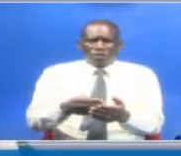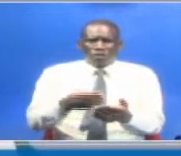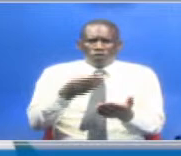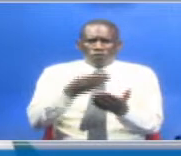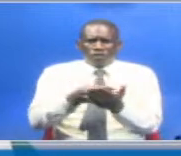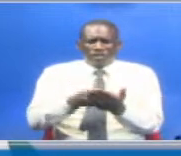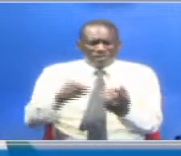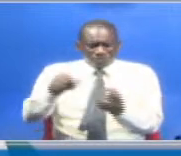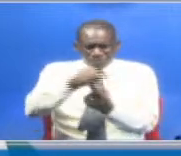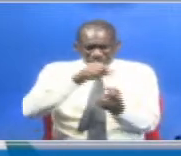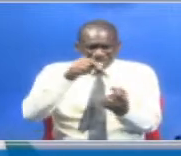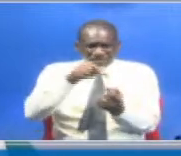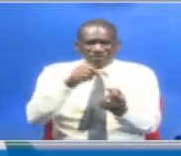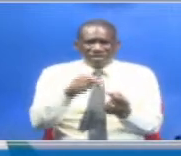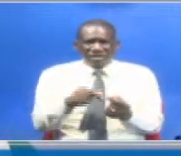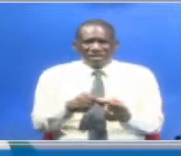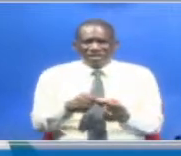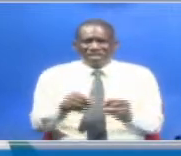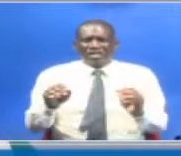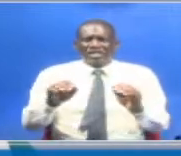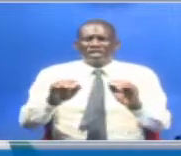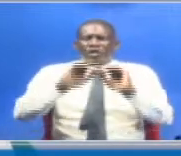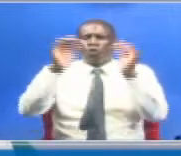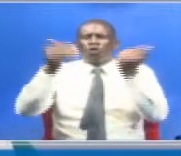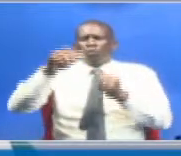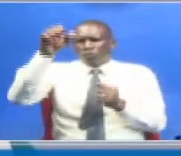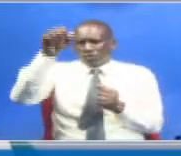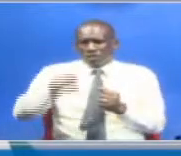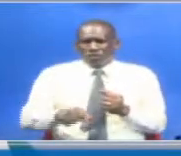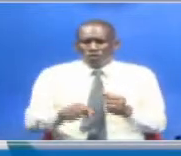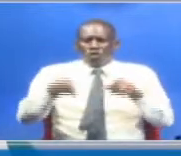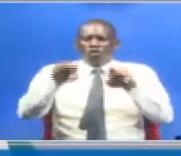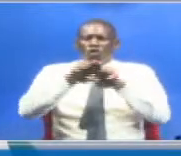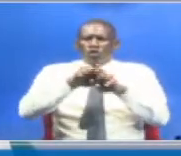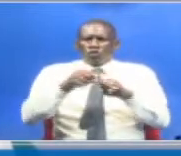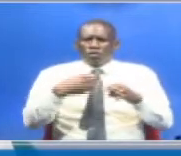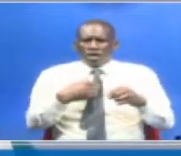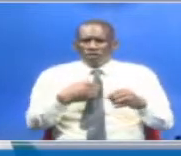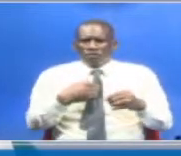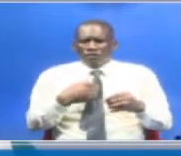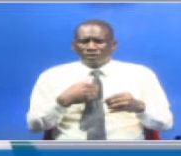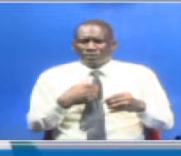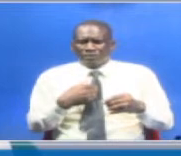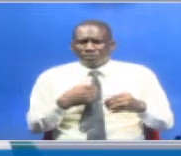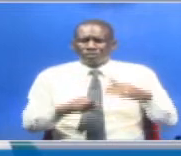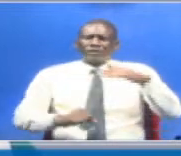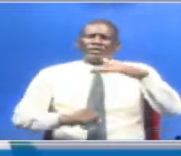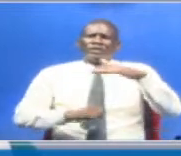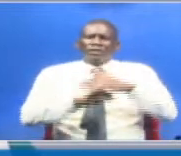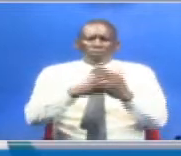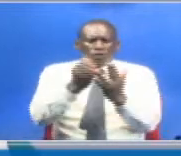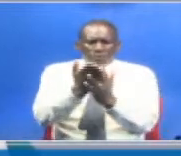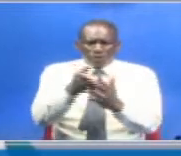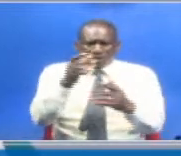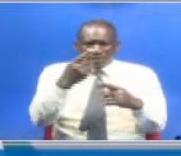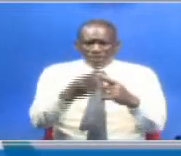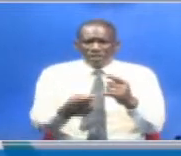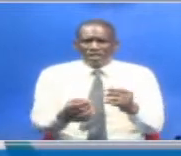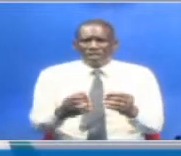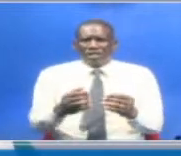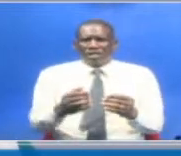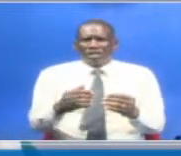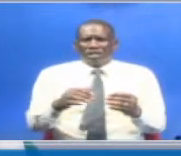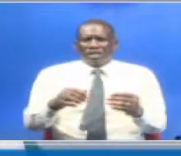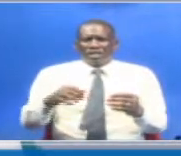particularly to the Global South. There's also complementarity between VCMs and Article 6 of the Paris Agreement,